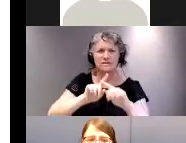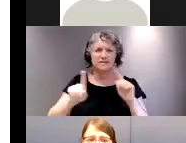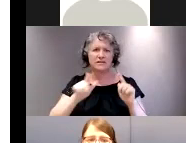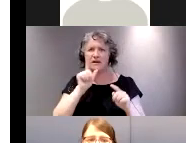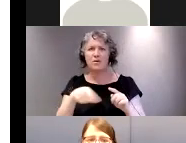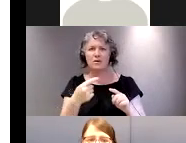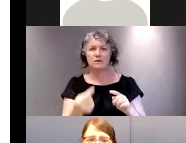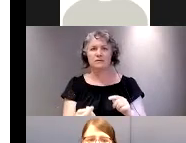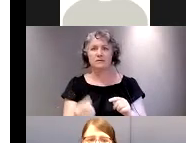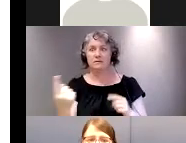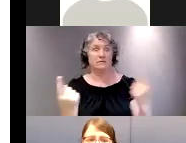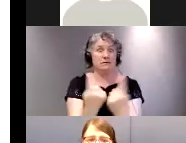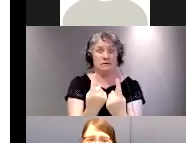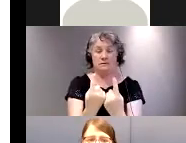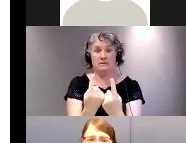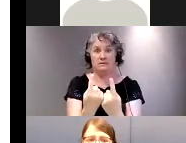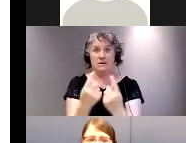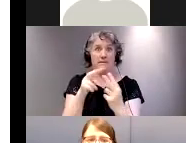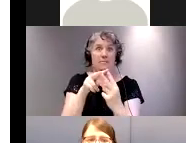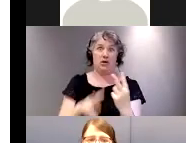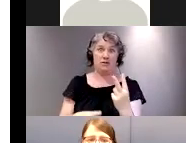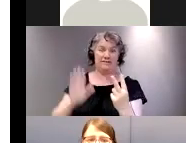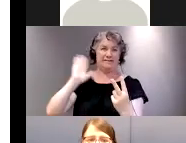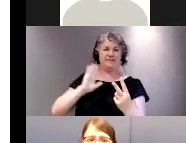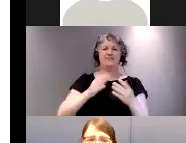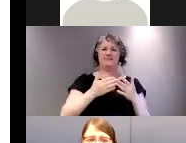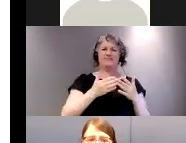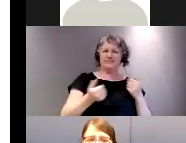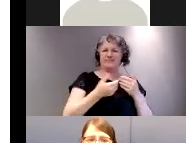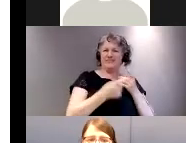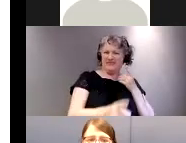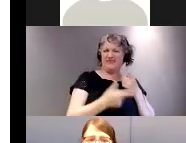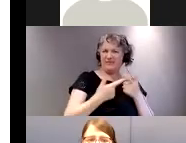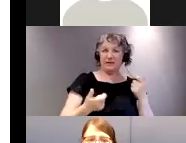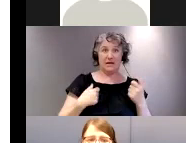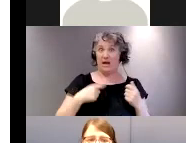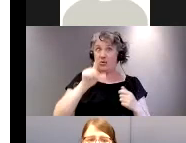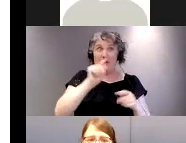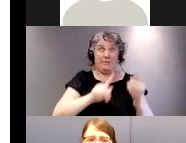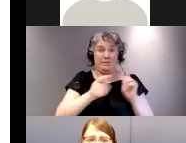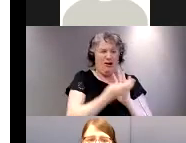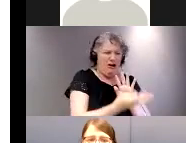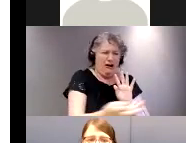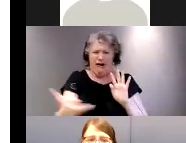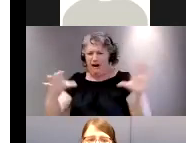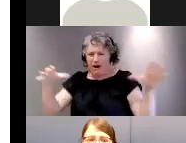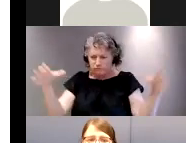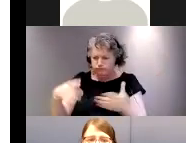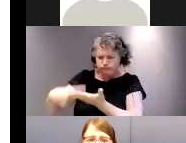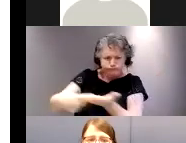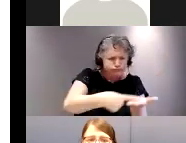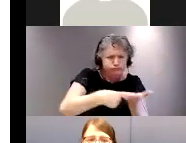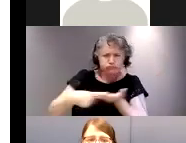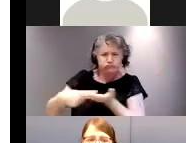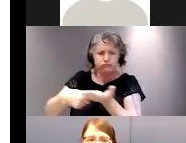in a room, right? I didn't have the partners in a room like I did in separation and divorce. I could have 20 people in the room and I could have